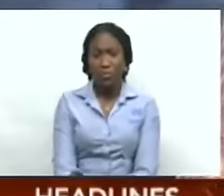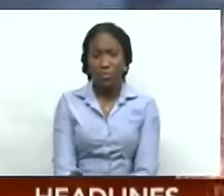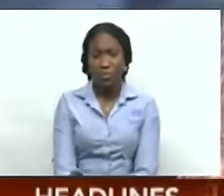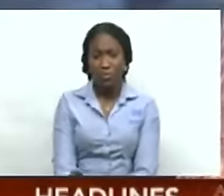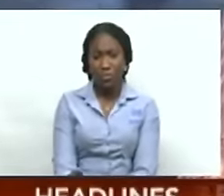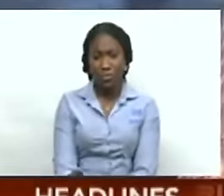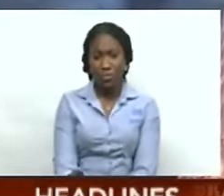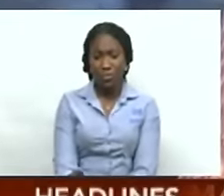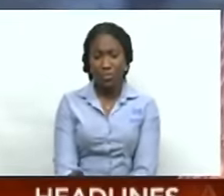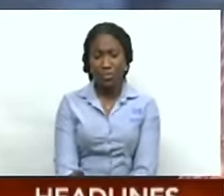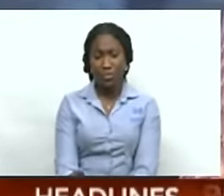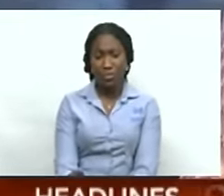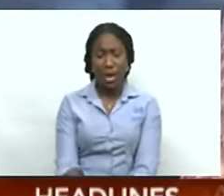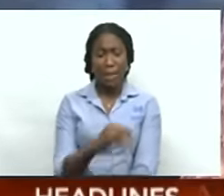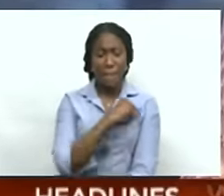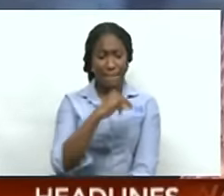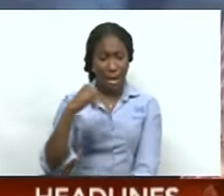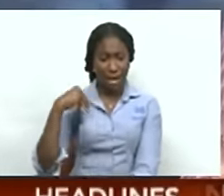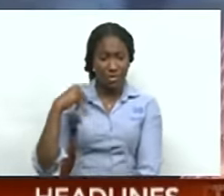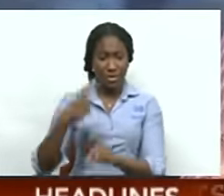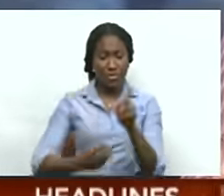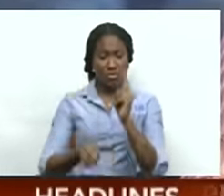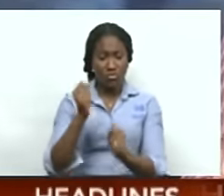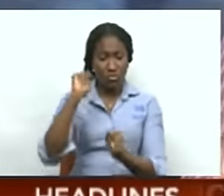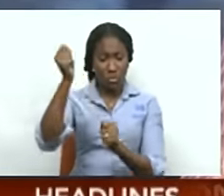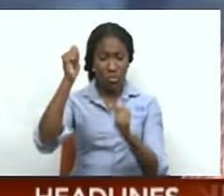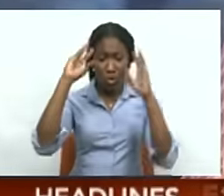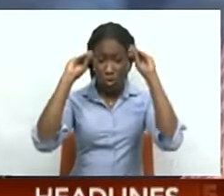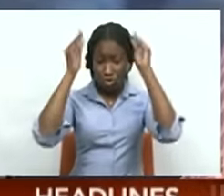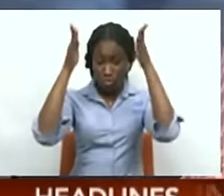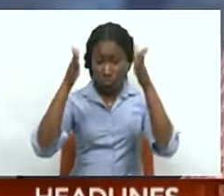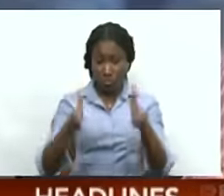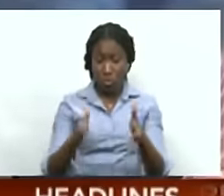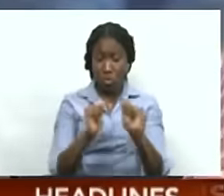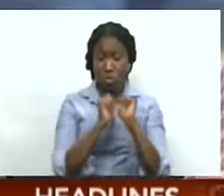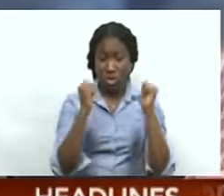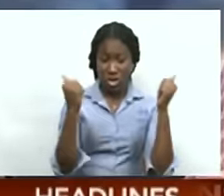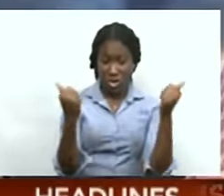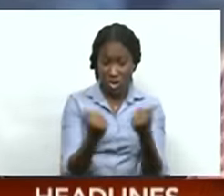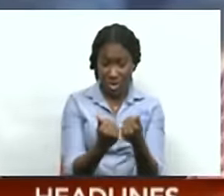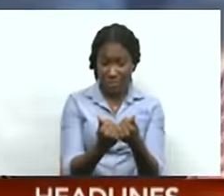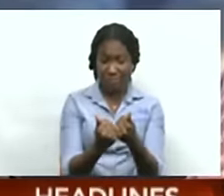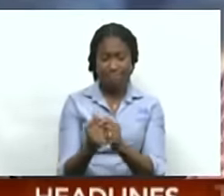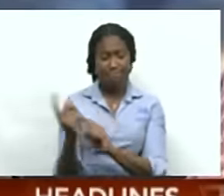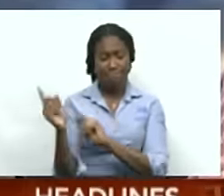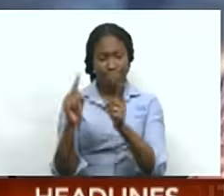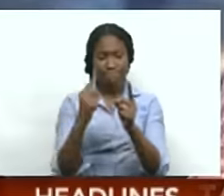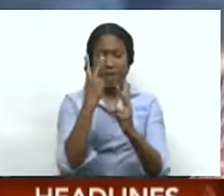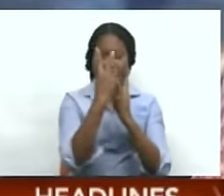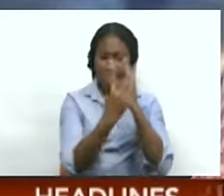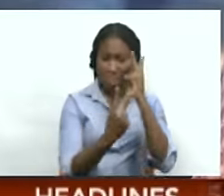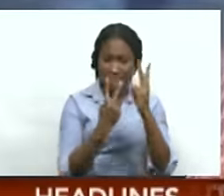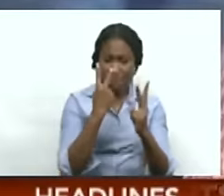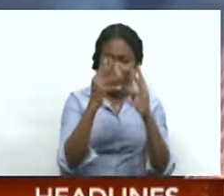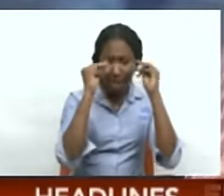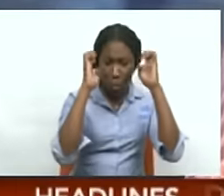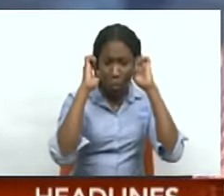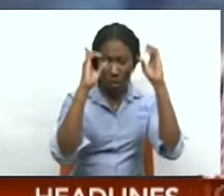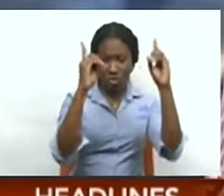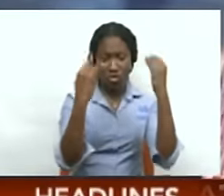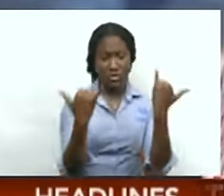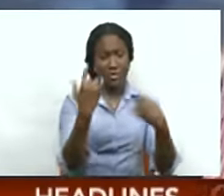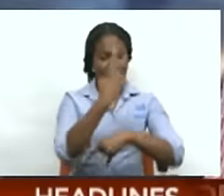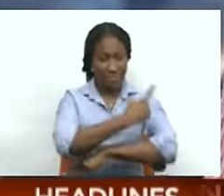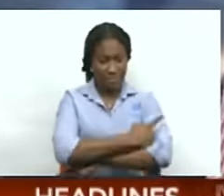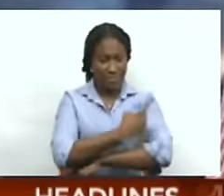Trinidad and Tobago Unified Teachers Association made an impromptu visit to the Education Ministry today to query outstanding back pay for